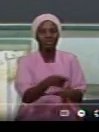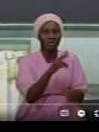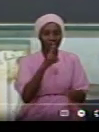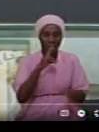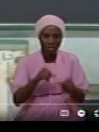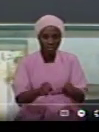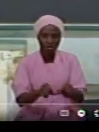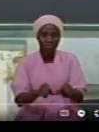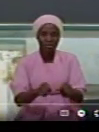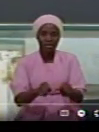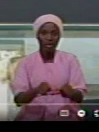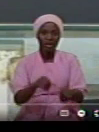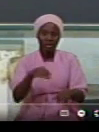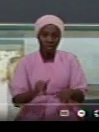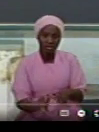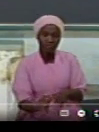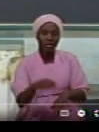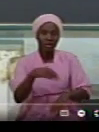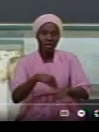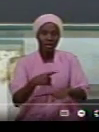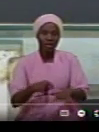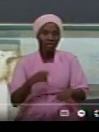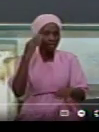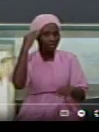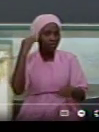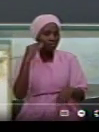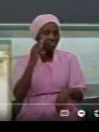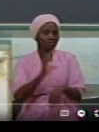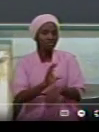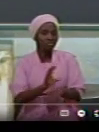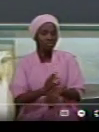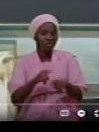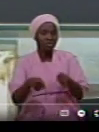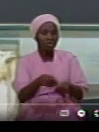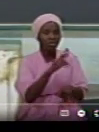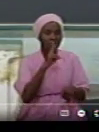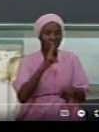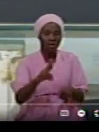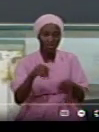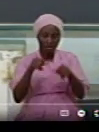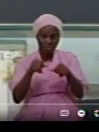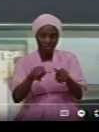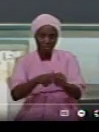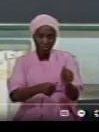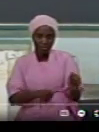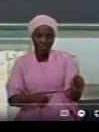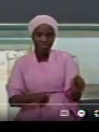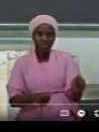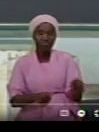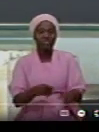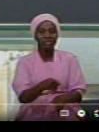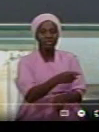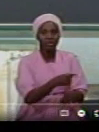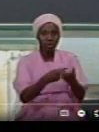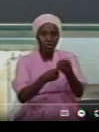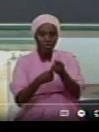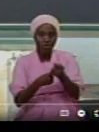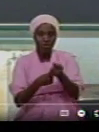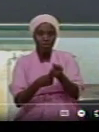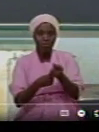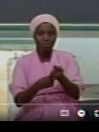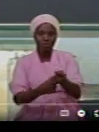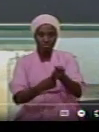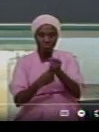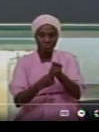But there's perpetual permanent backsliding. They hold fast deceit. And